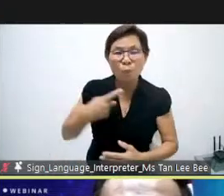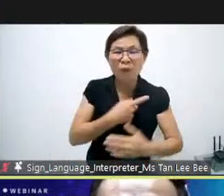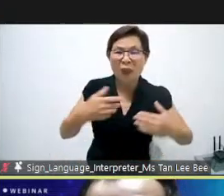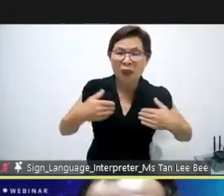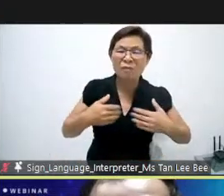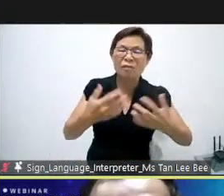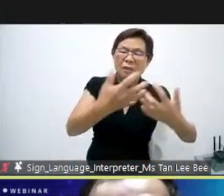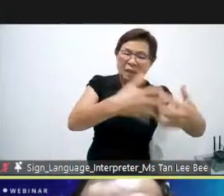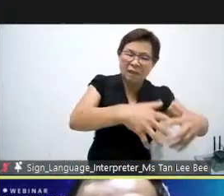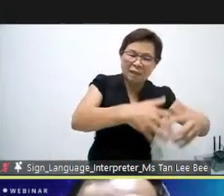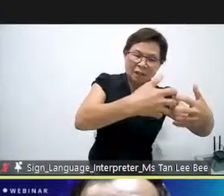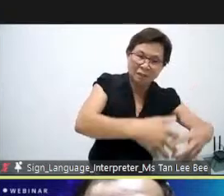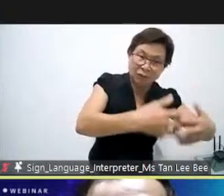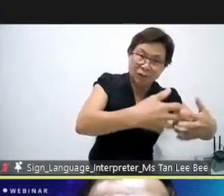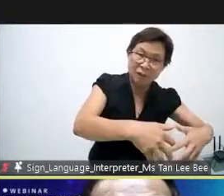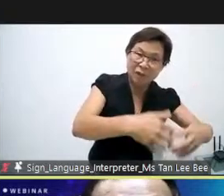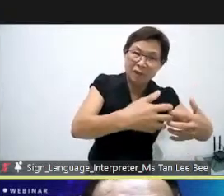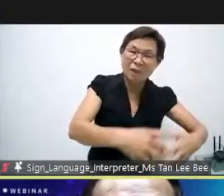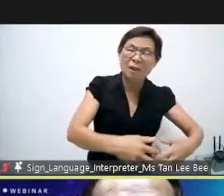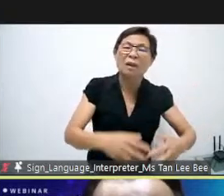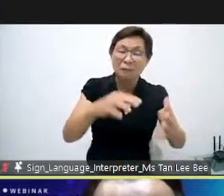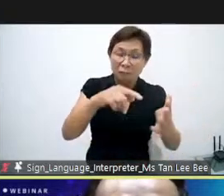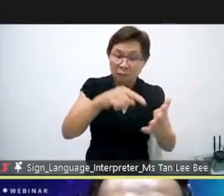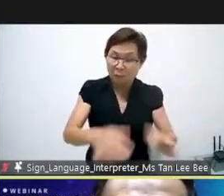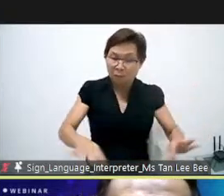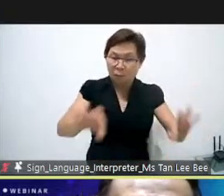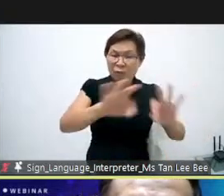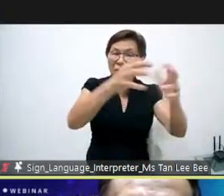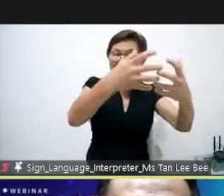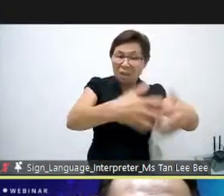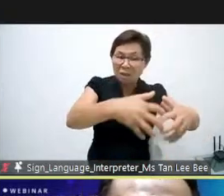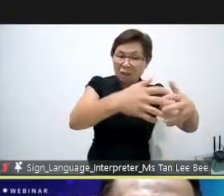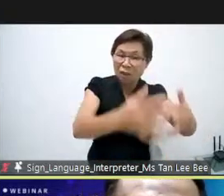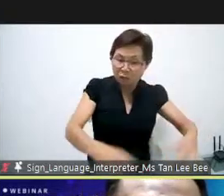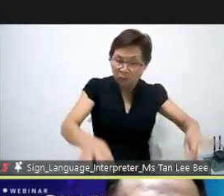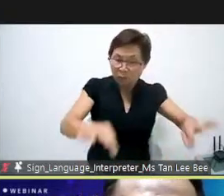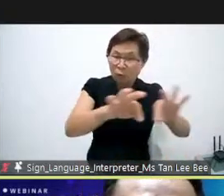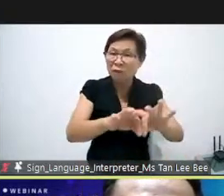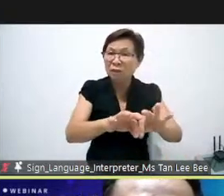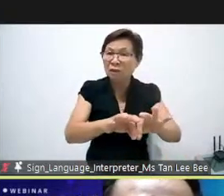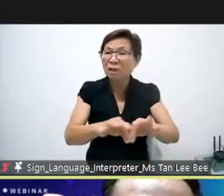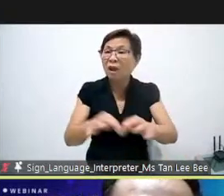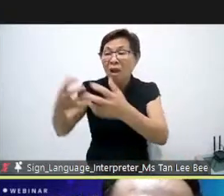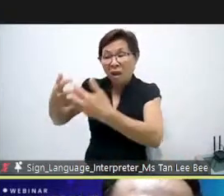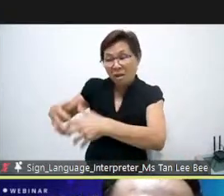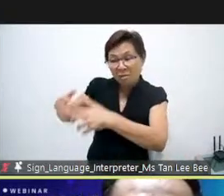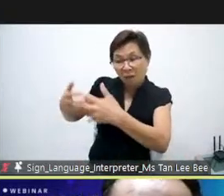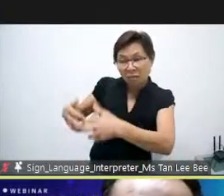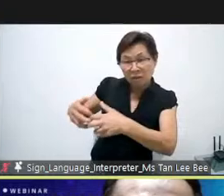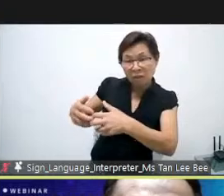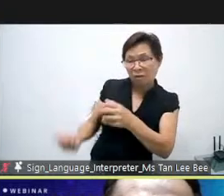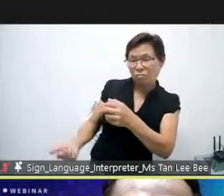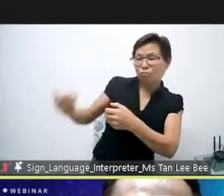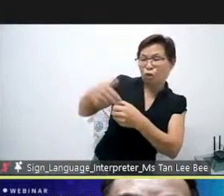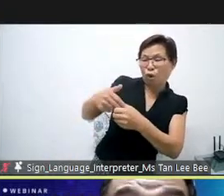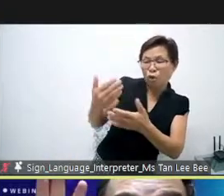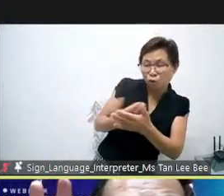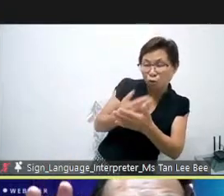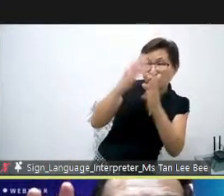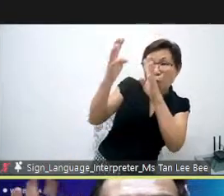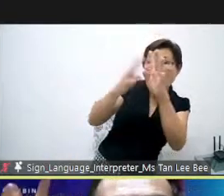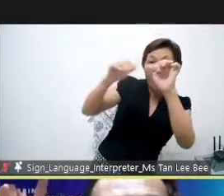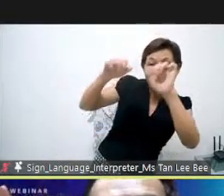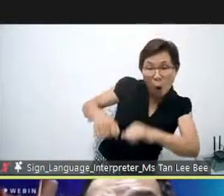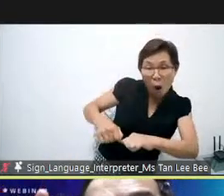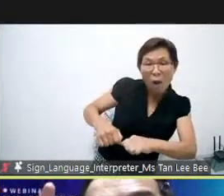industry. These also very important partners, that can be part of our innovation ecosystem. But of